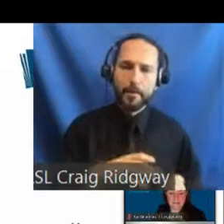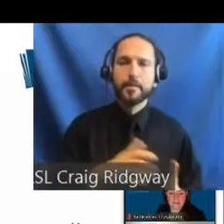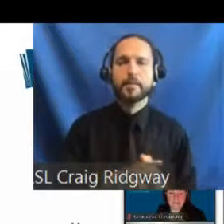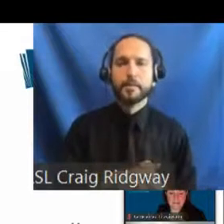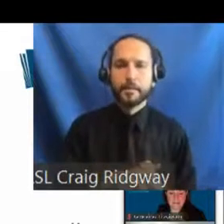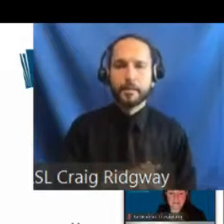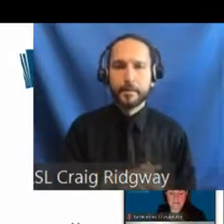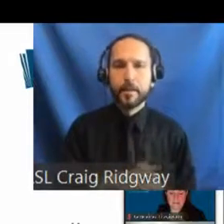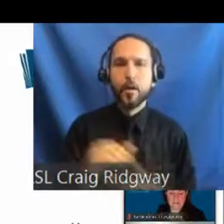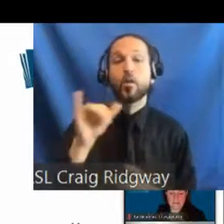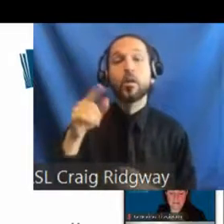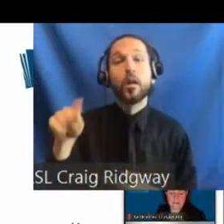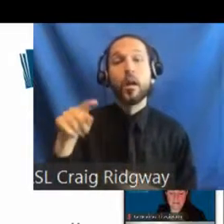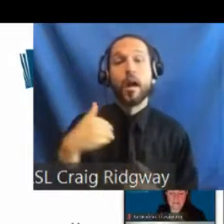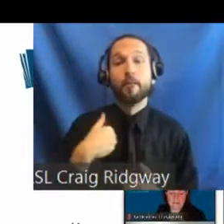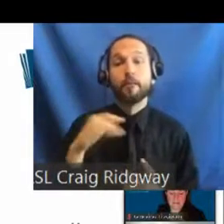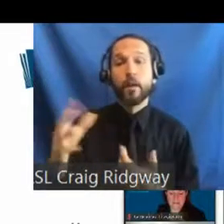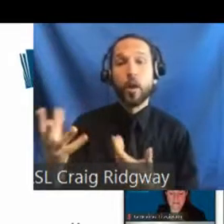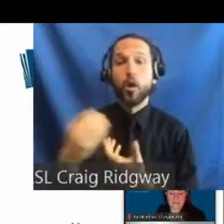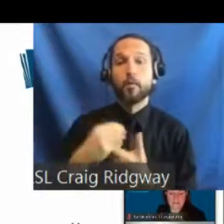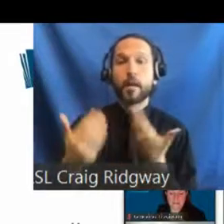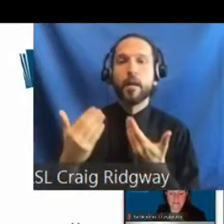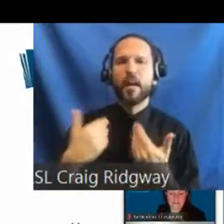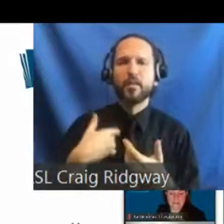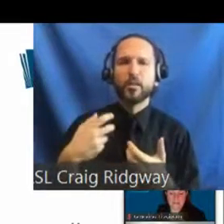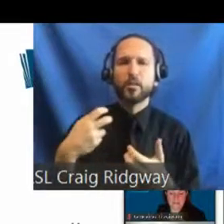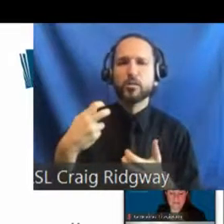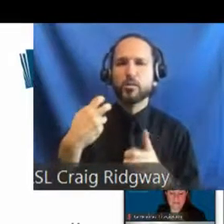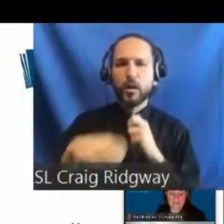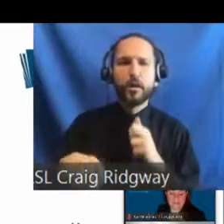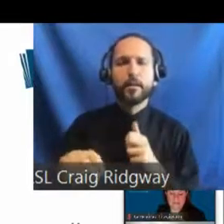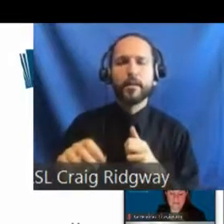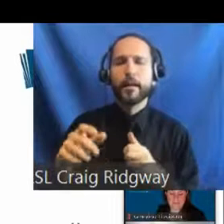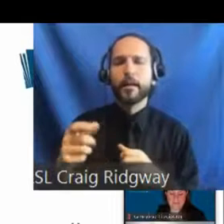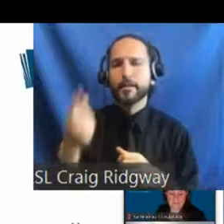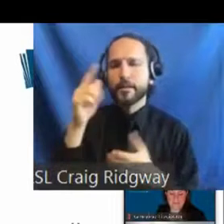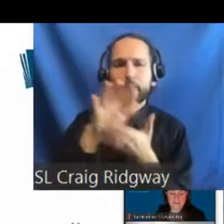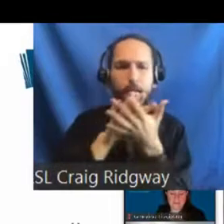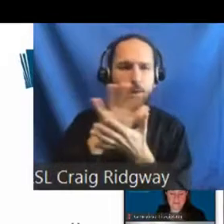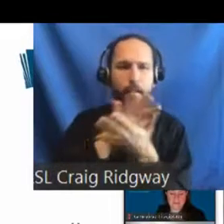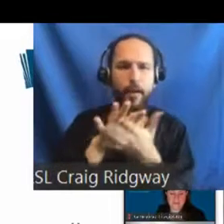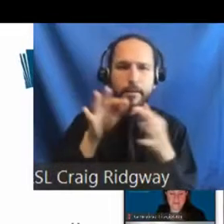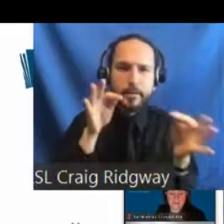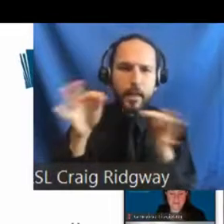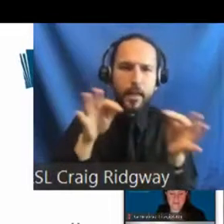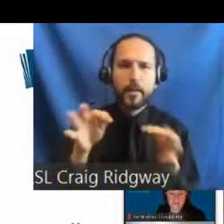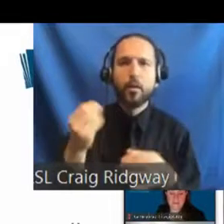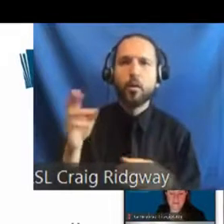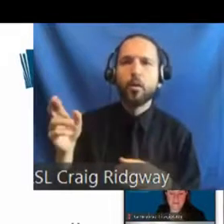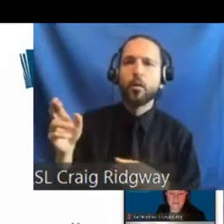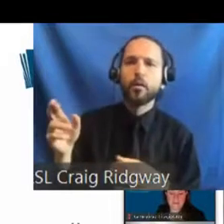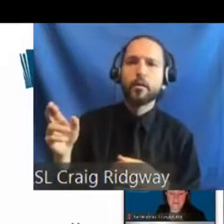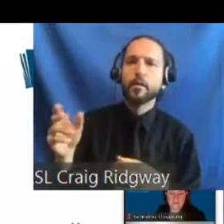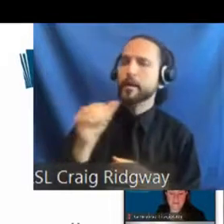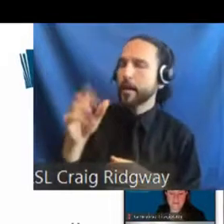Specifically, adults with autism may have difficulty understanding vague directions, others' intentions or wants, if not